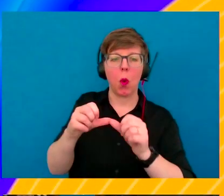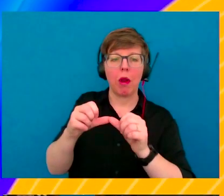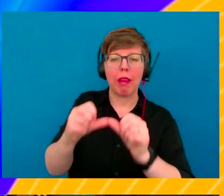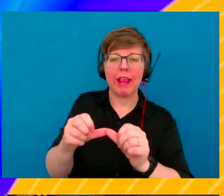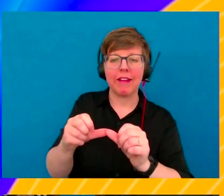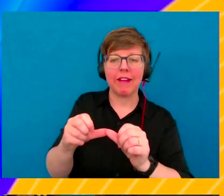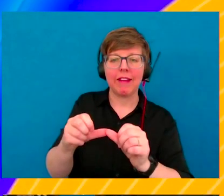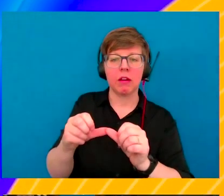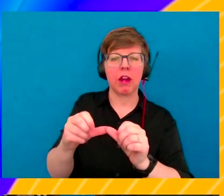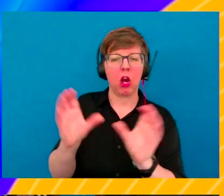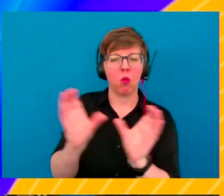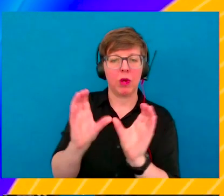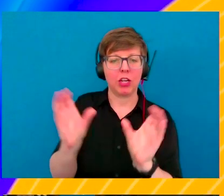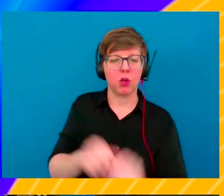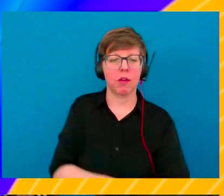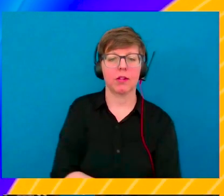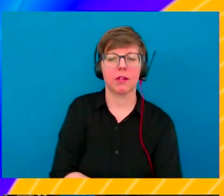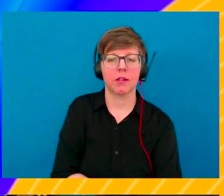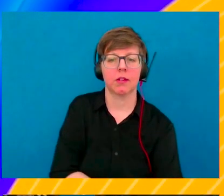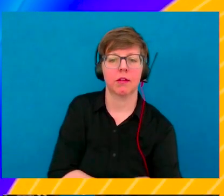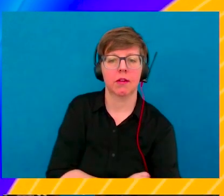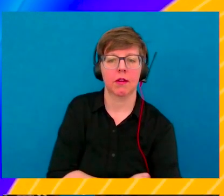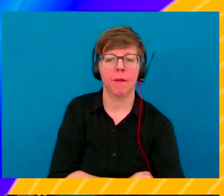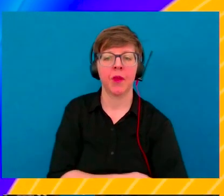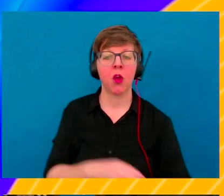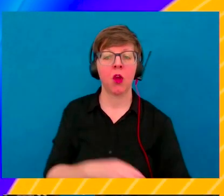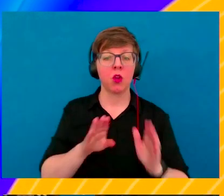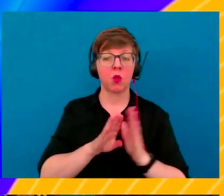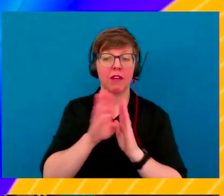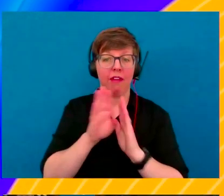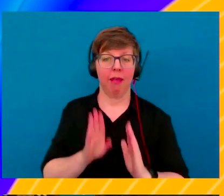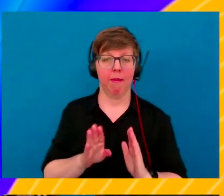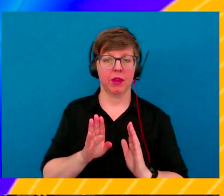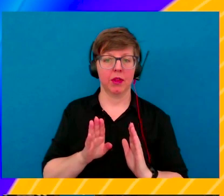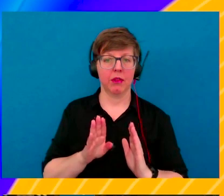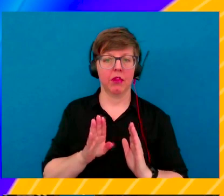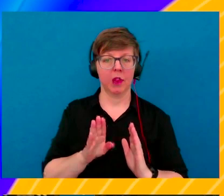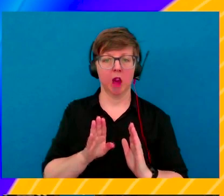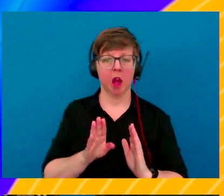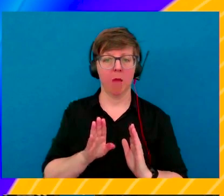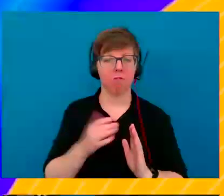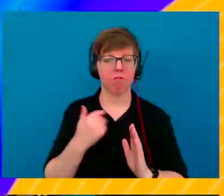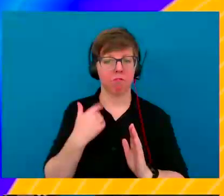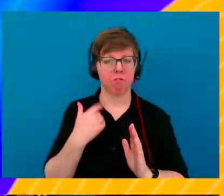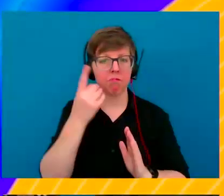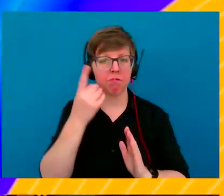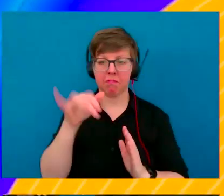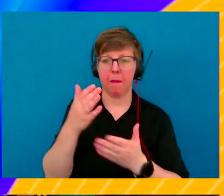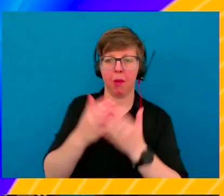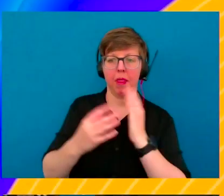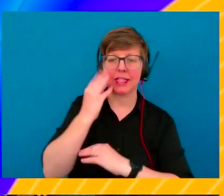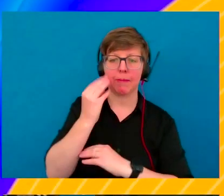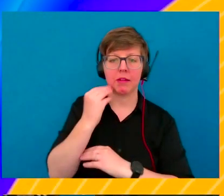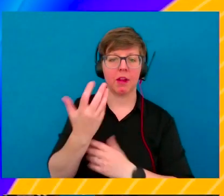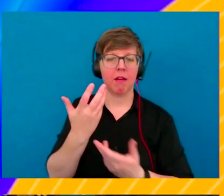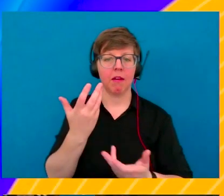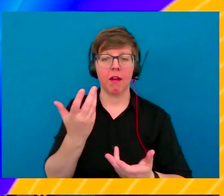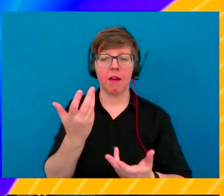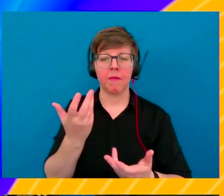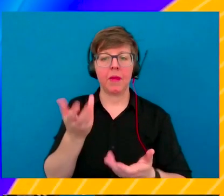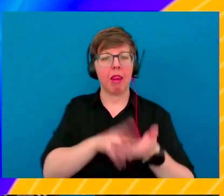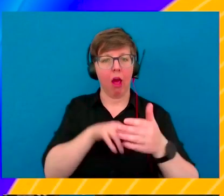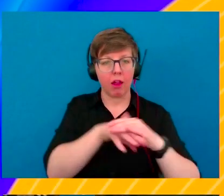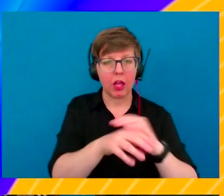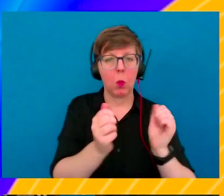are in this experience. They don't have to go to the console. They log in with an email and a password, but they get to use all the